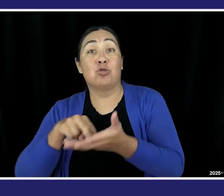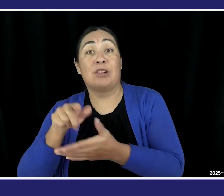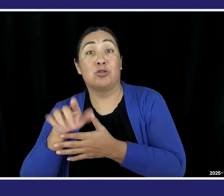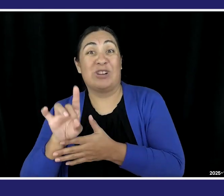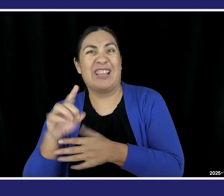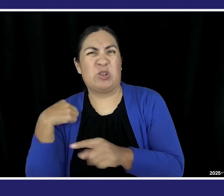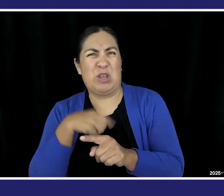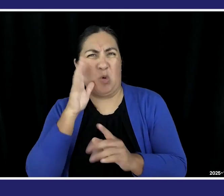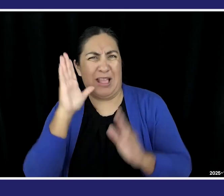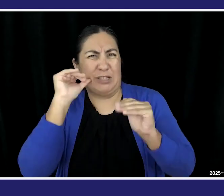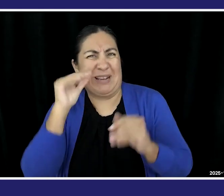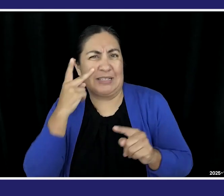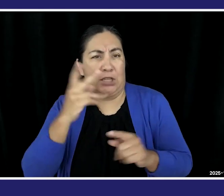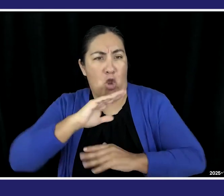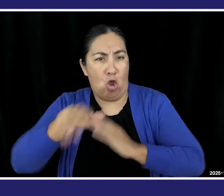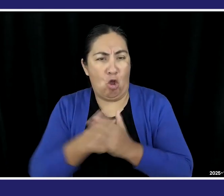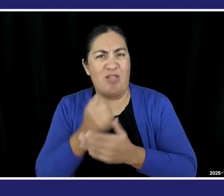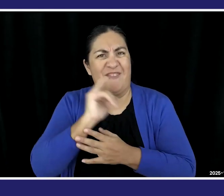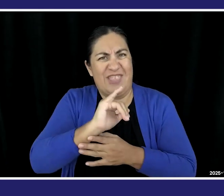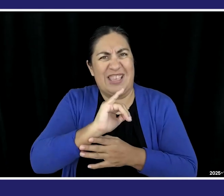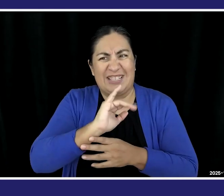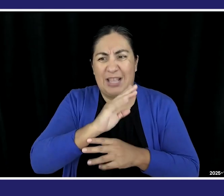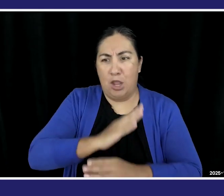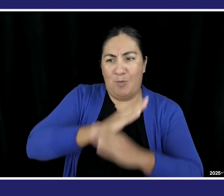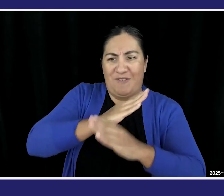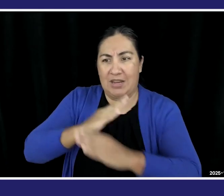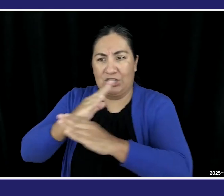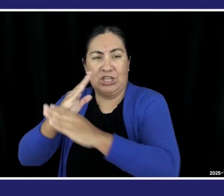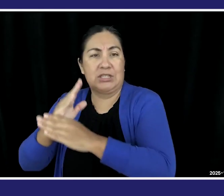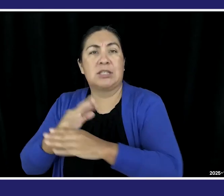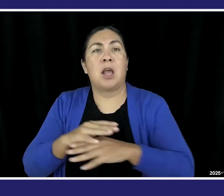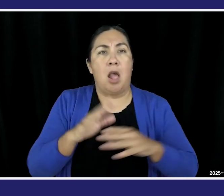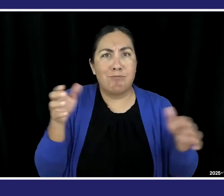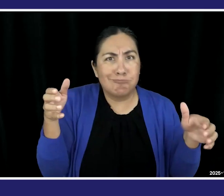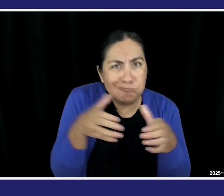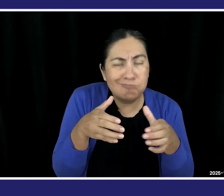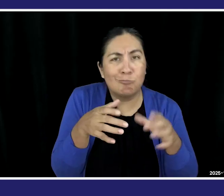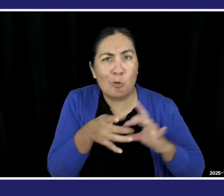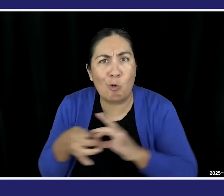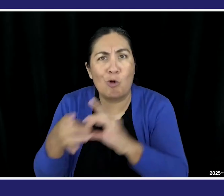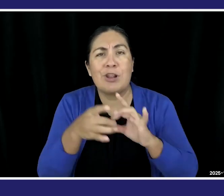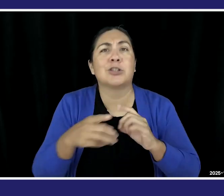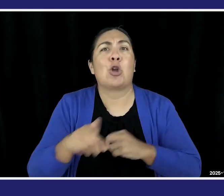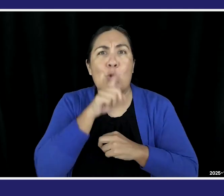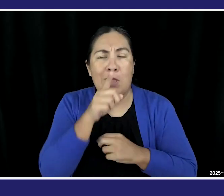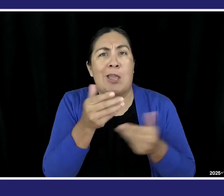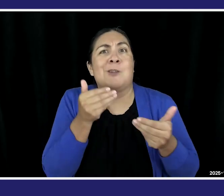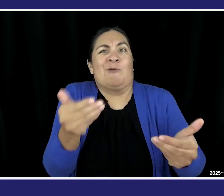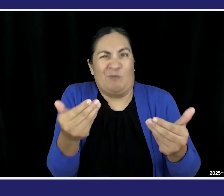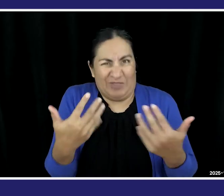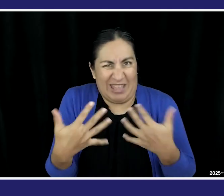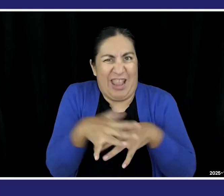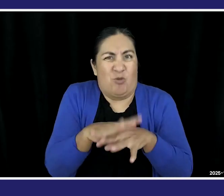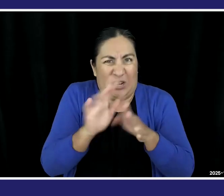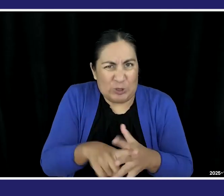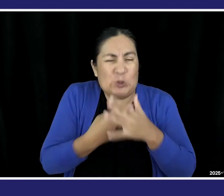that all of these kind of prevention convenings and coordination really get integrated into